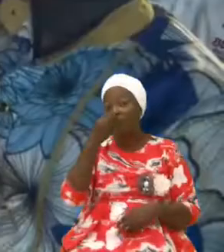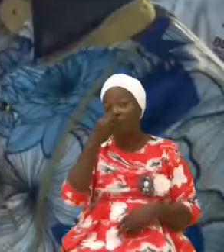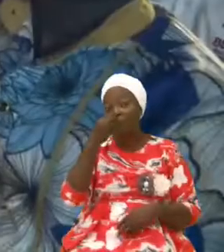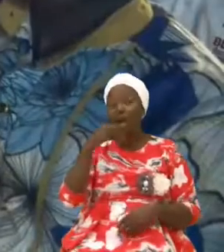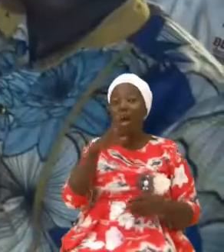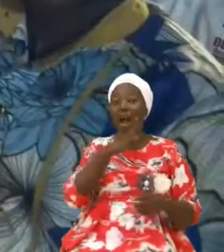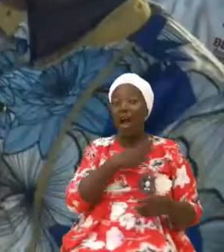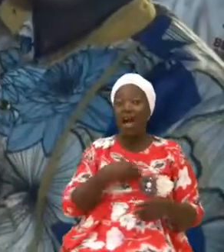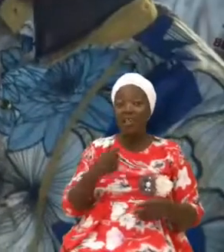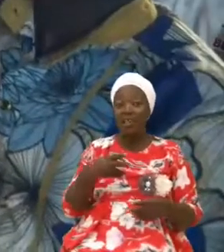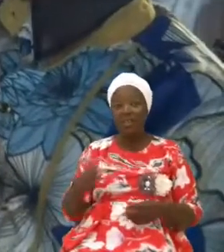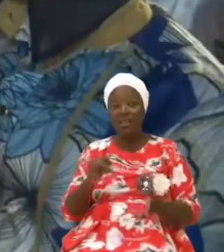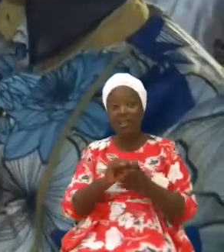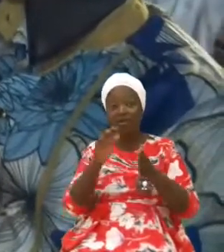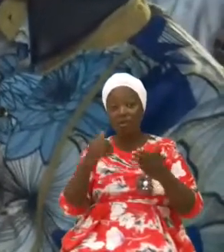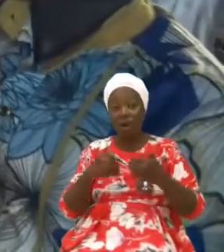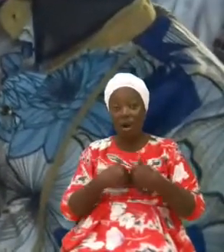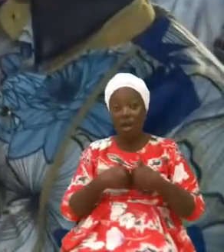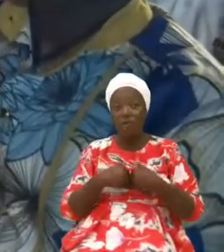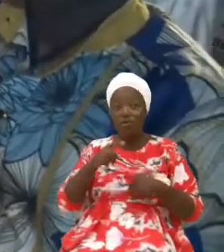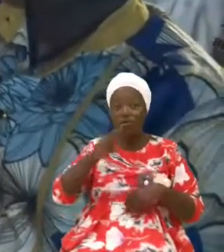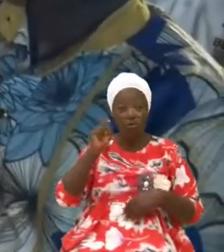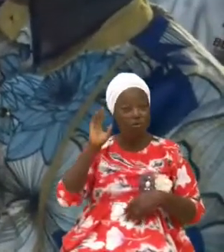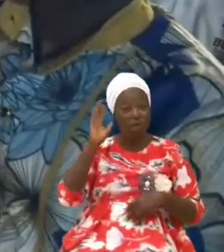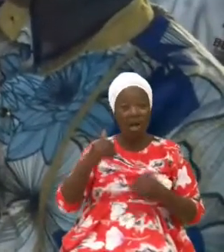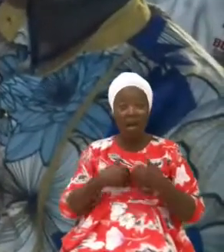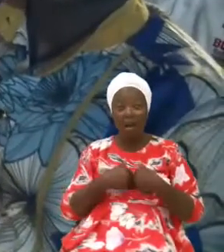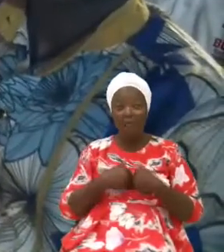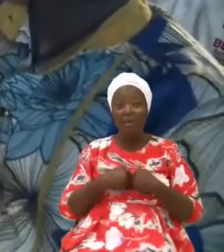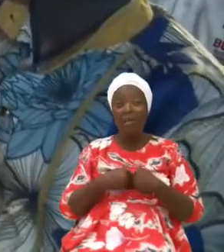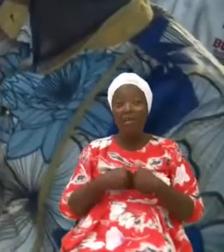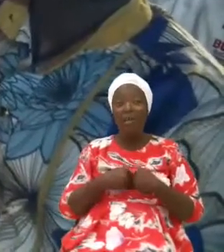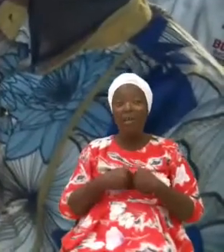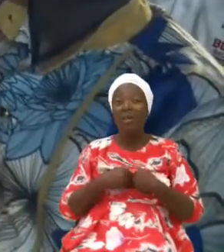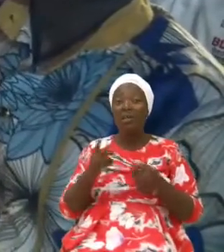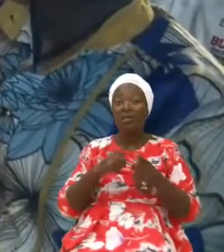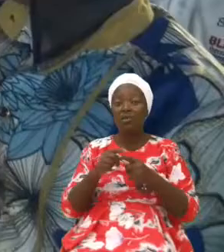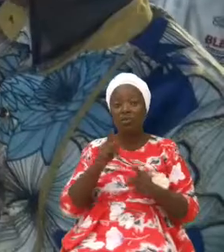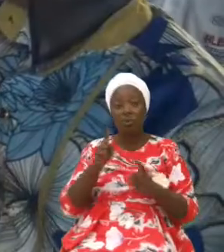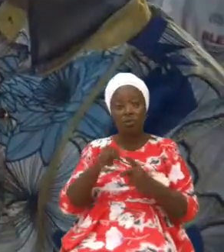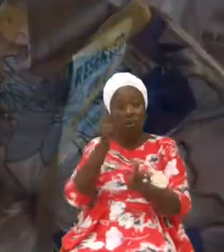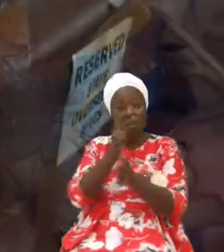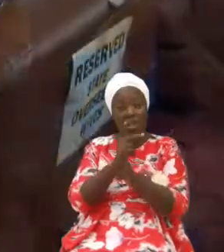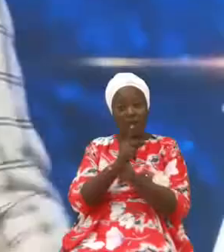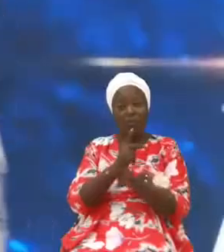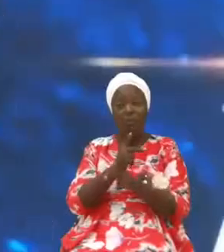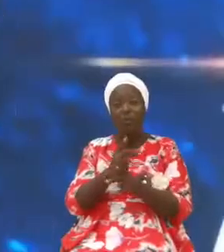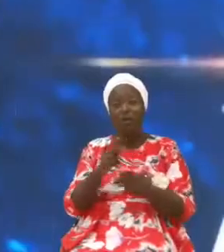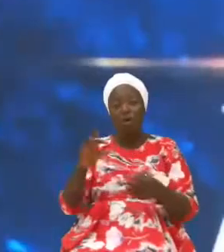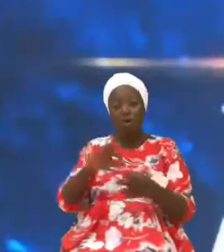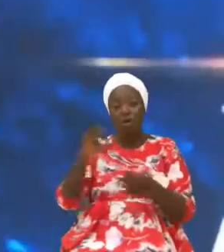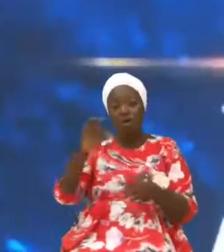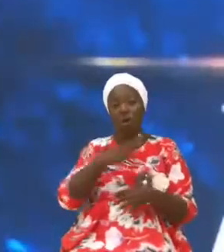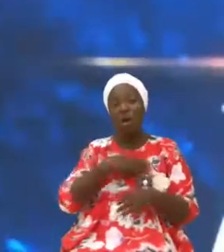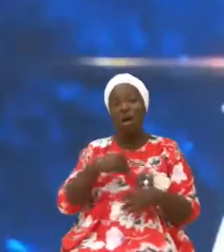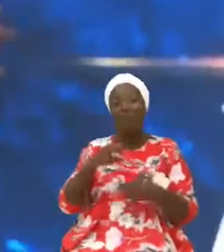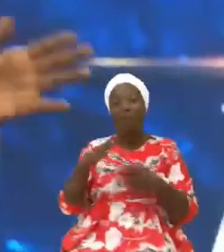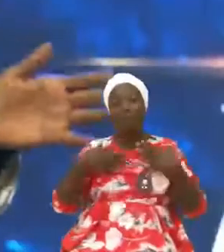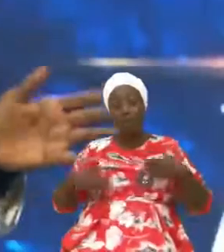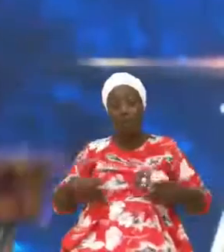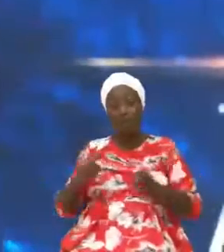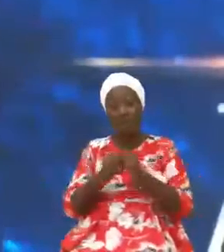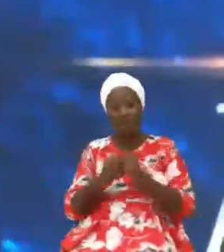you. And the food and the things you ought to have to keep soul and body together, it